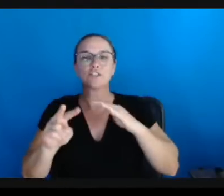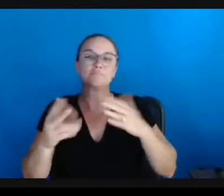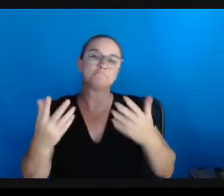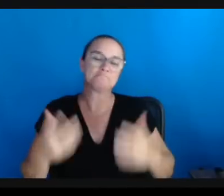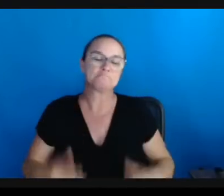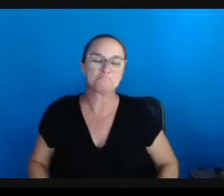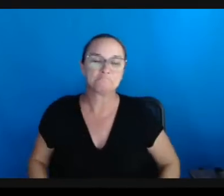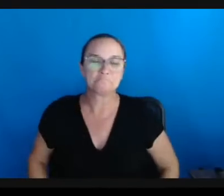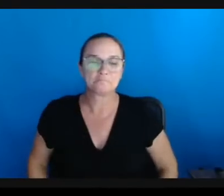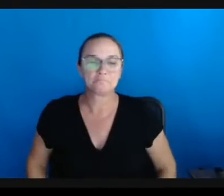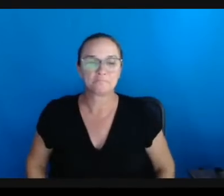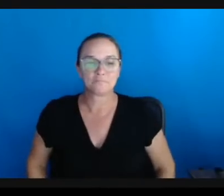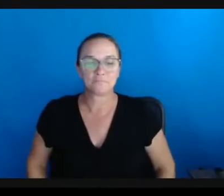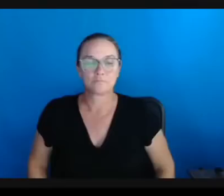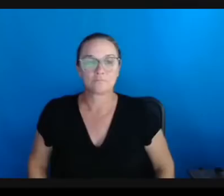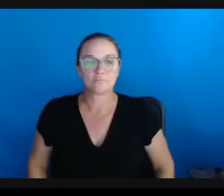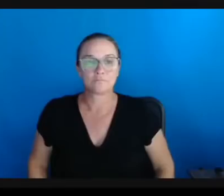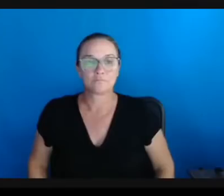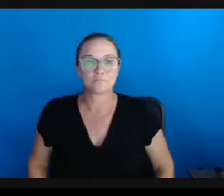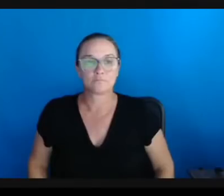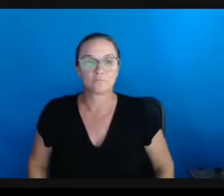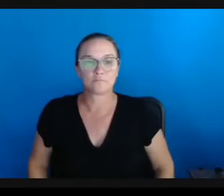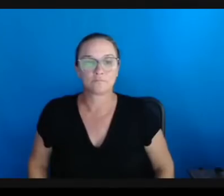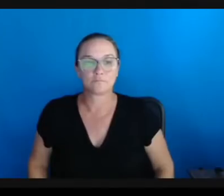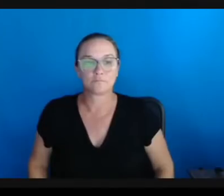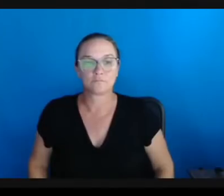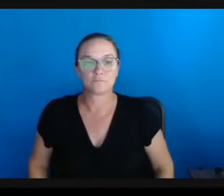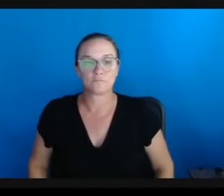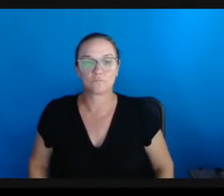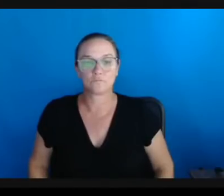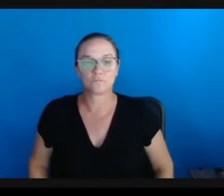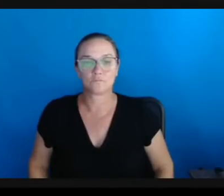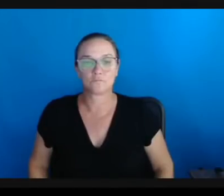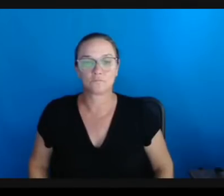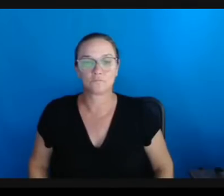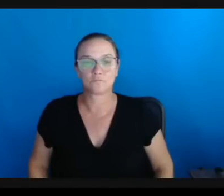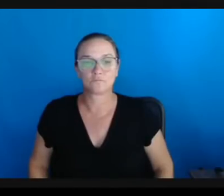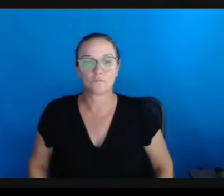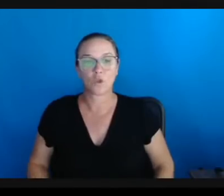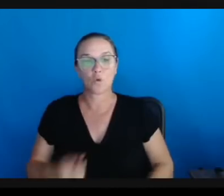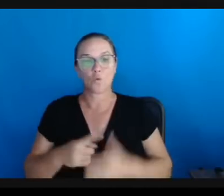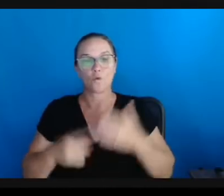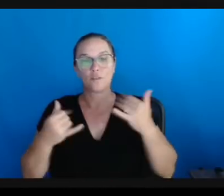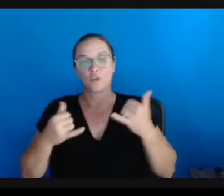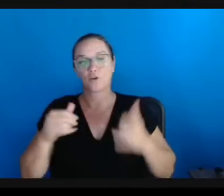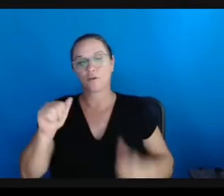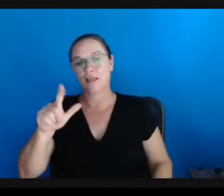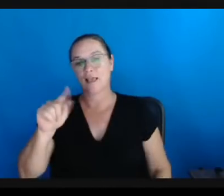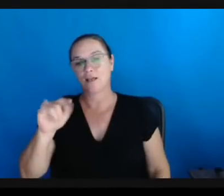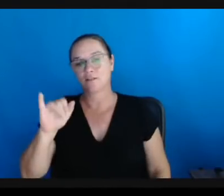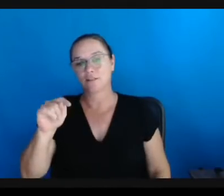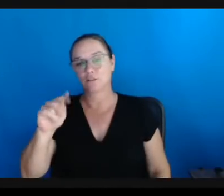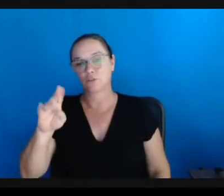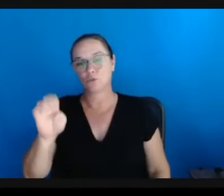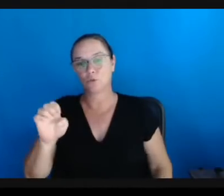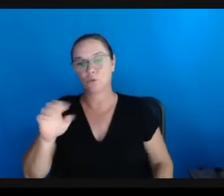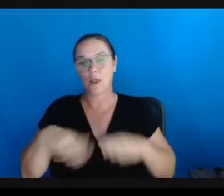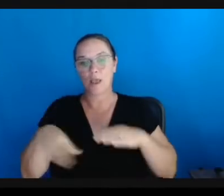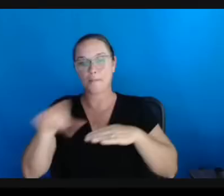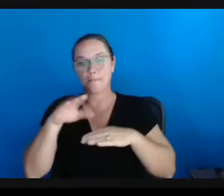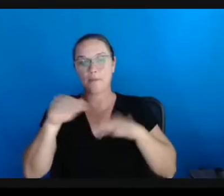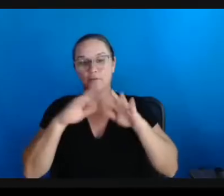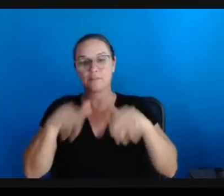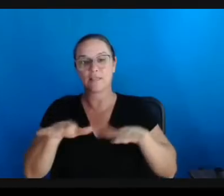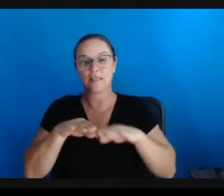here. And one more here from Dawn. What is the current altitude above sea level of the caldera